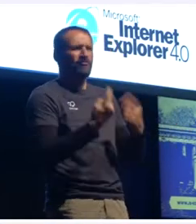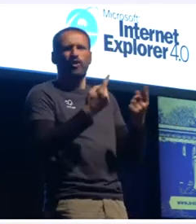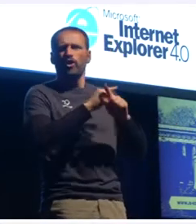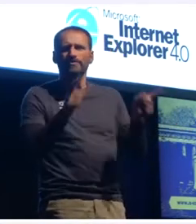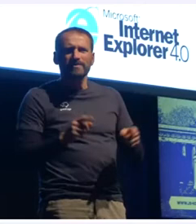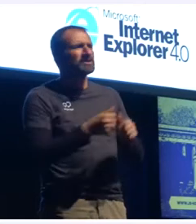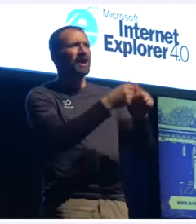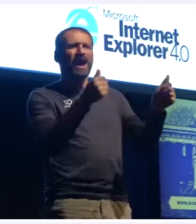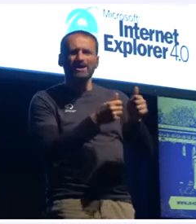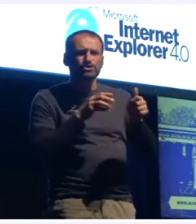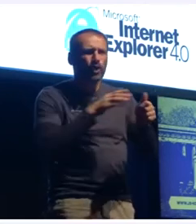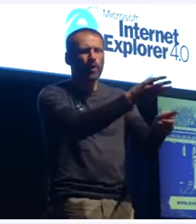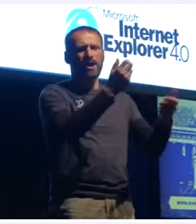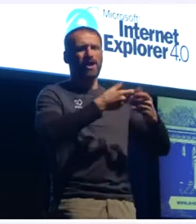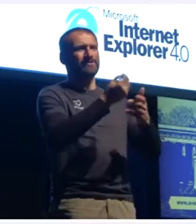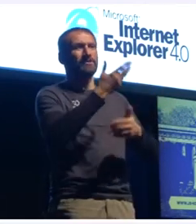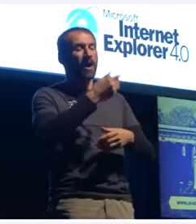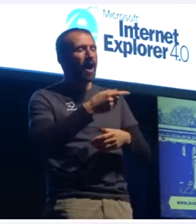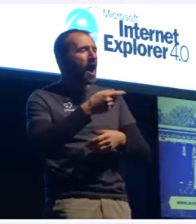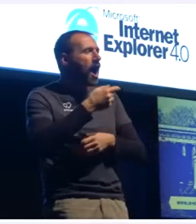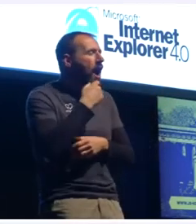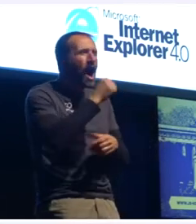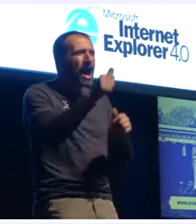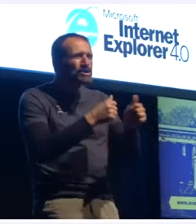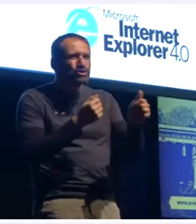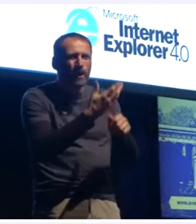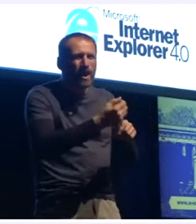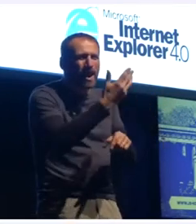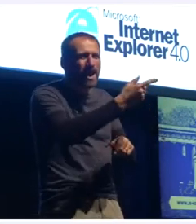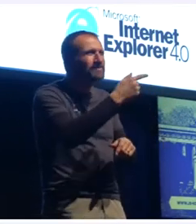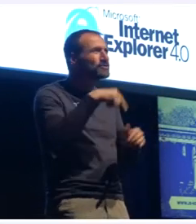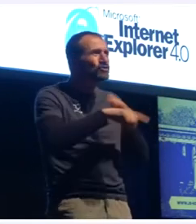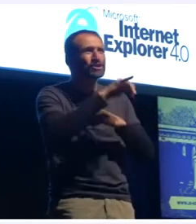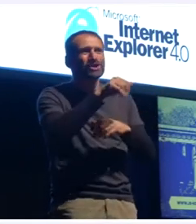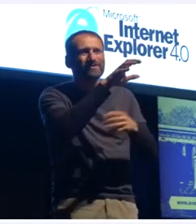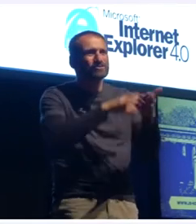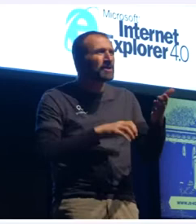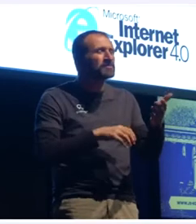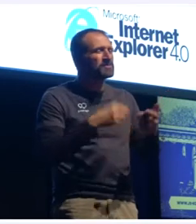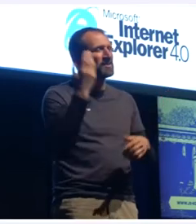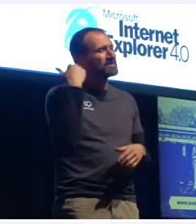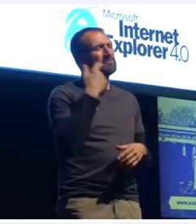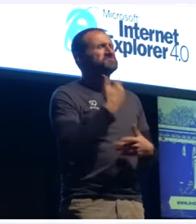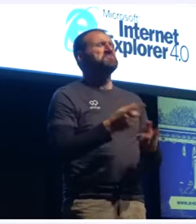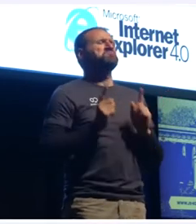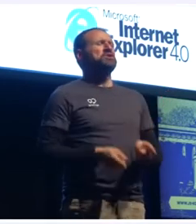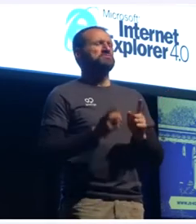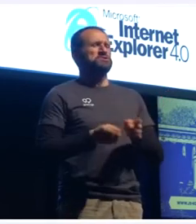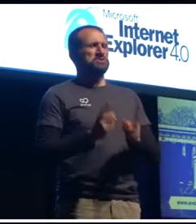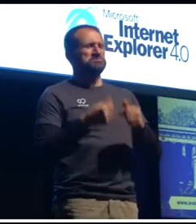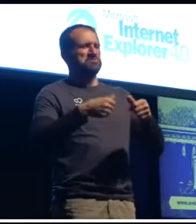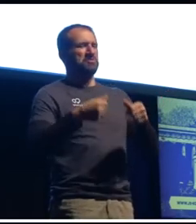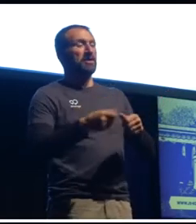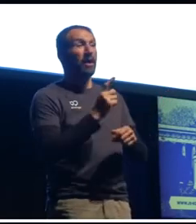So asynchronous JavaScript, that was a thing. It was proprietary at first, but that's where it came from. And data binding was introduced as well.